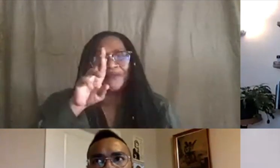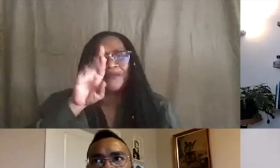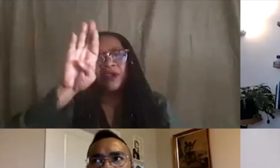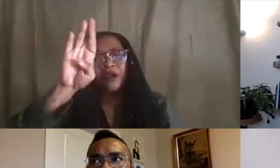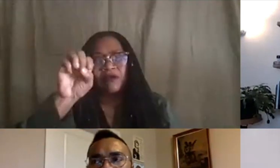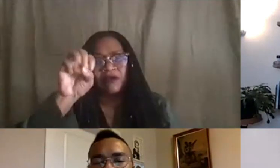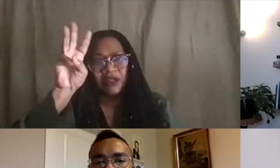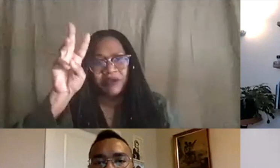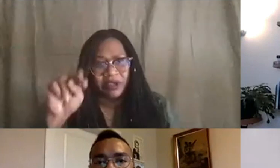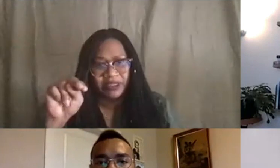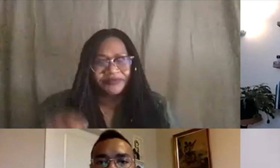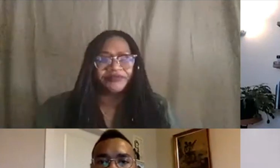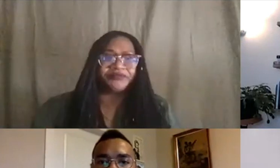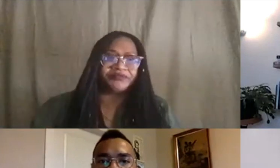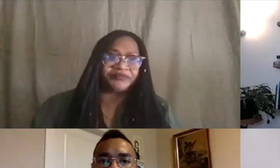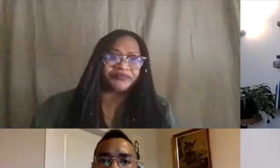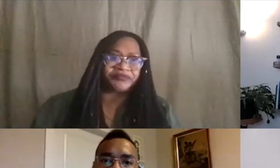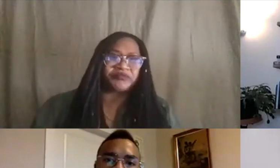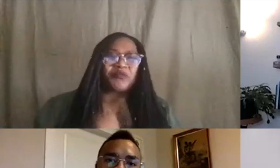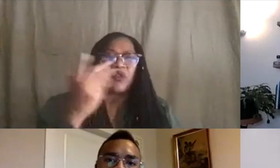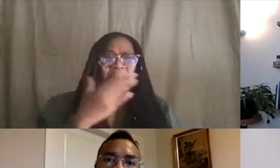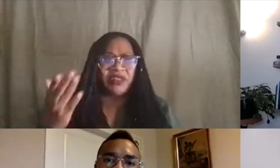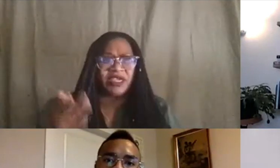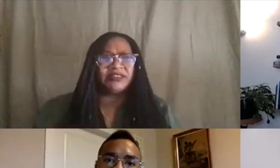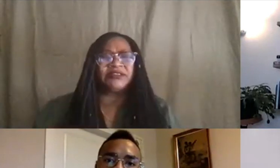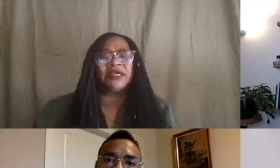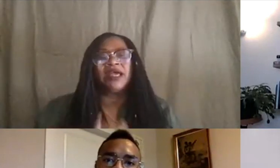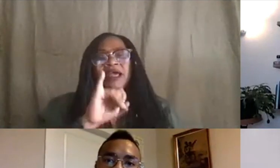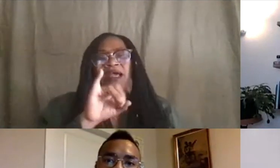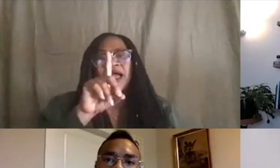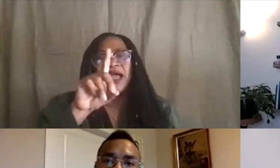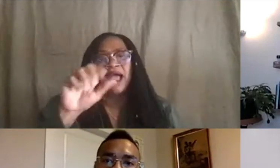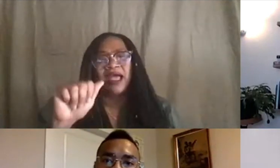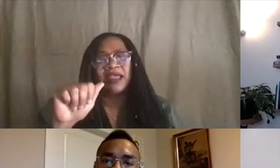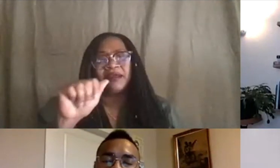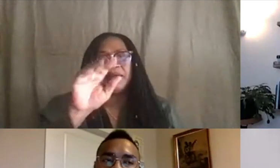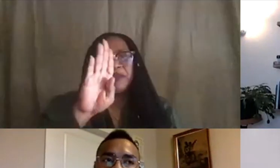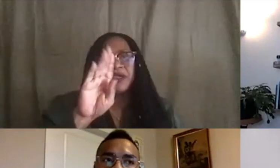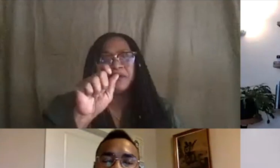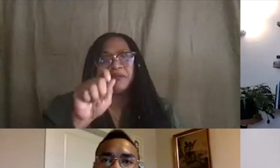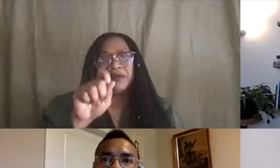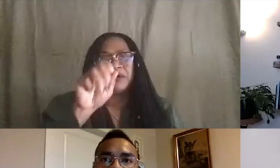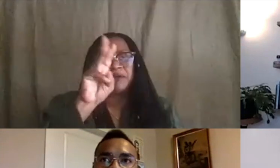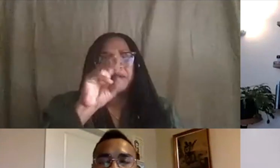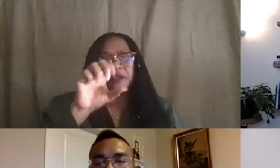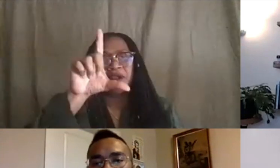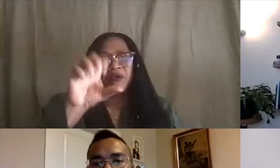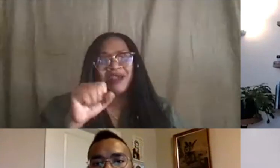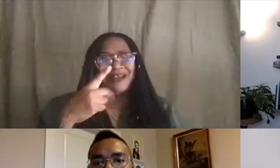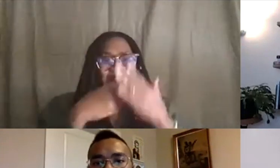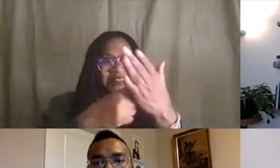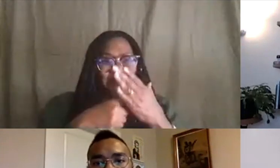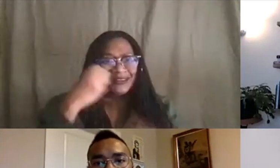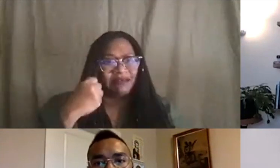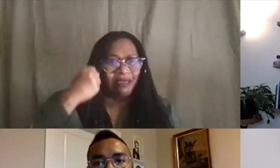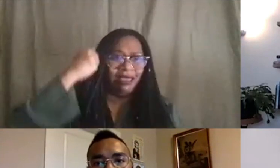one of the things I've been thinking about is how Ida B. Wells talks about lynching and lynch law